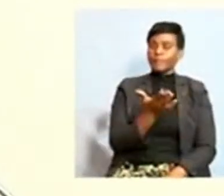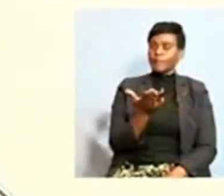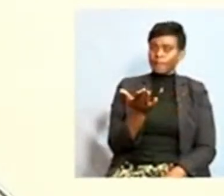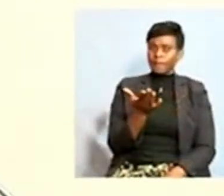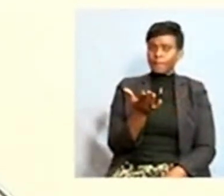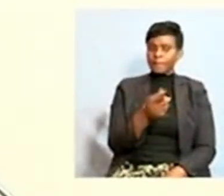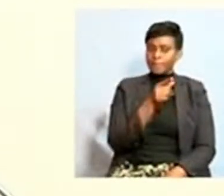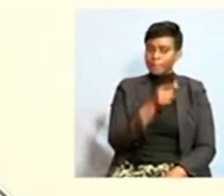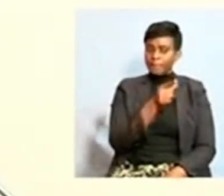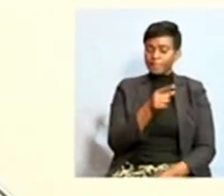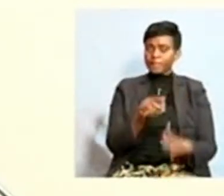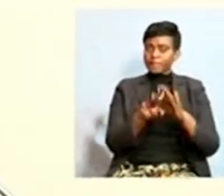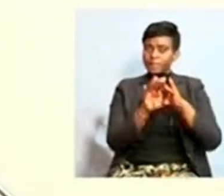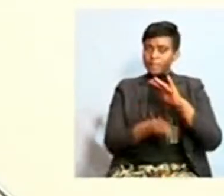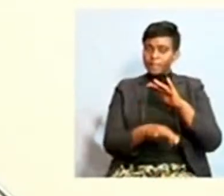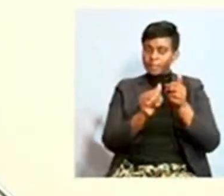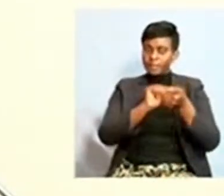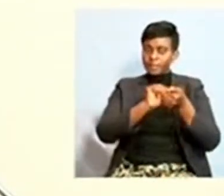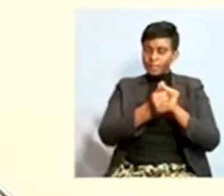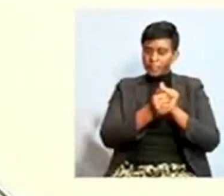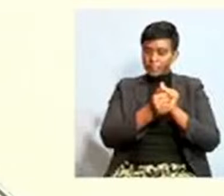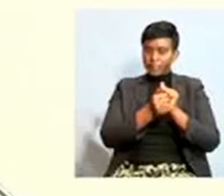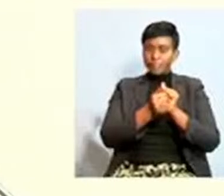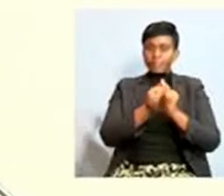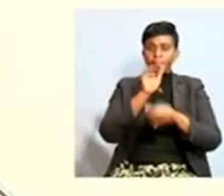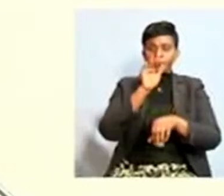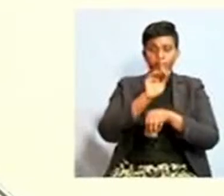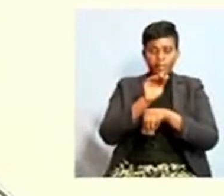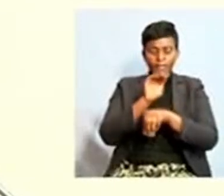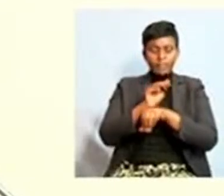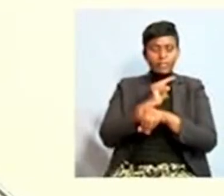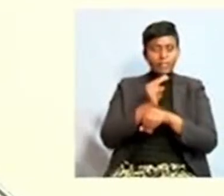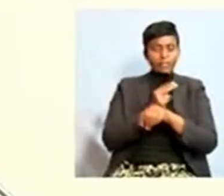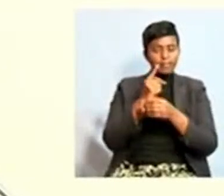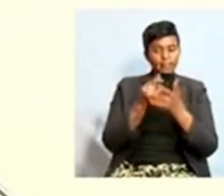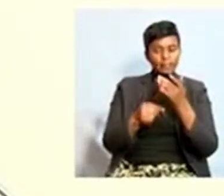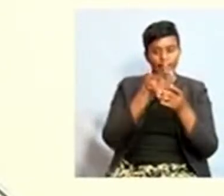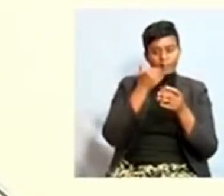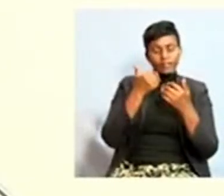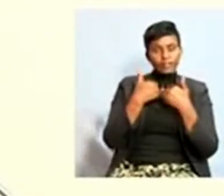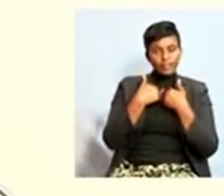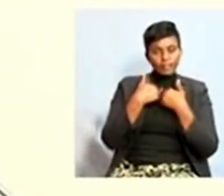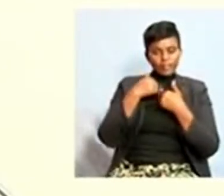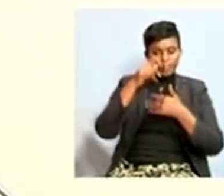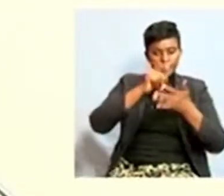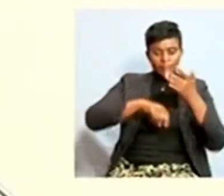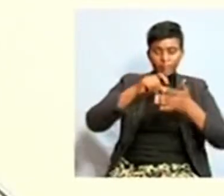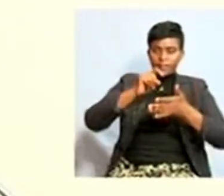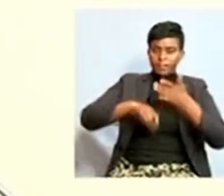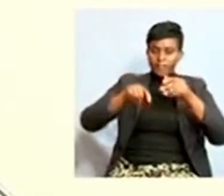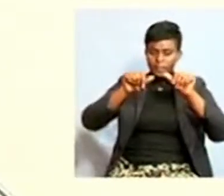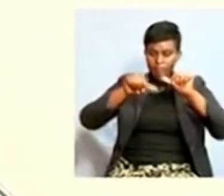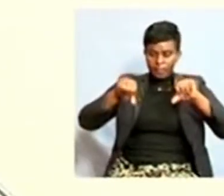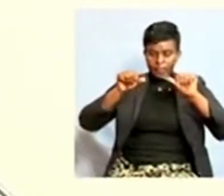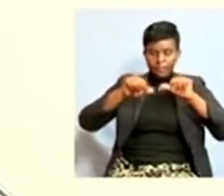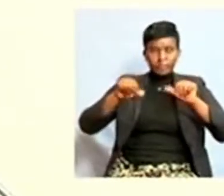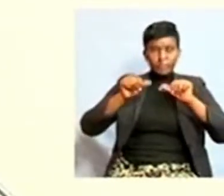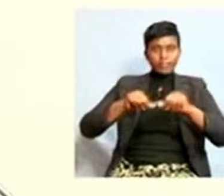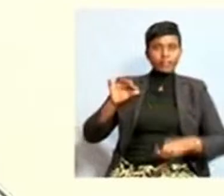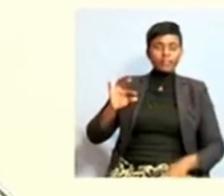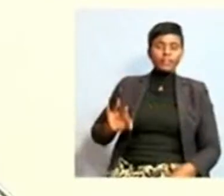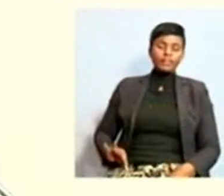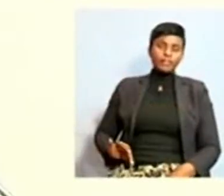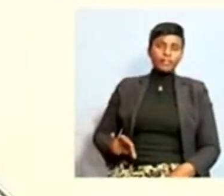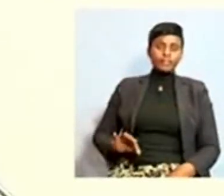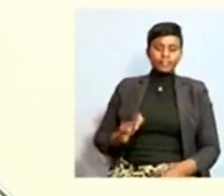under these articles. Our comment is that there must be a cost-benefit analysis